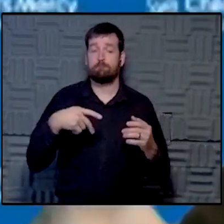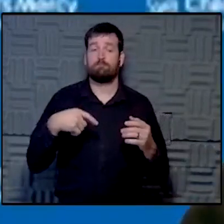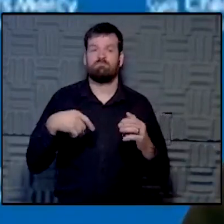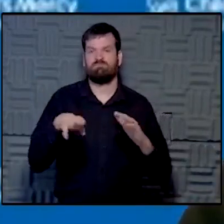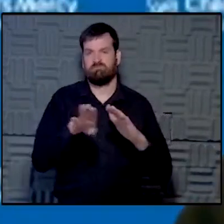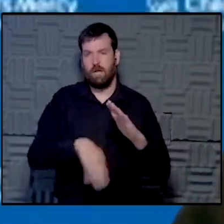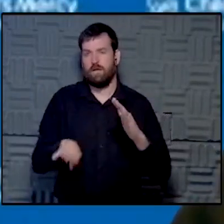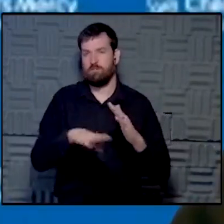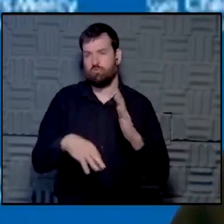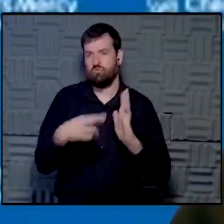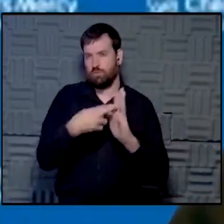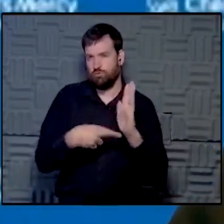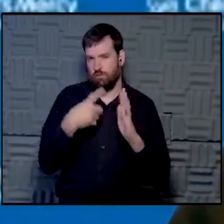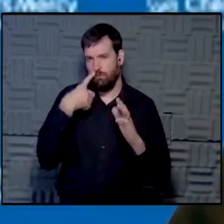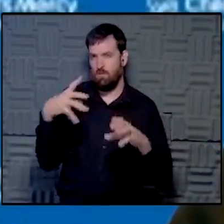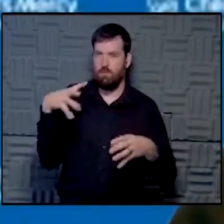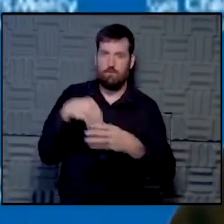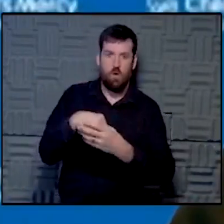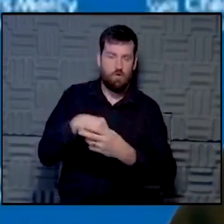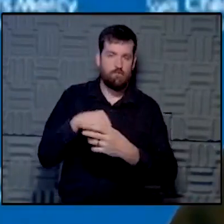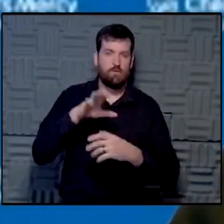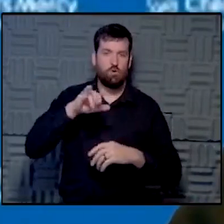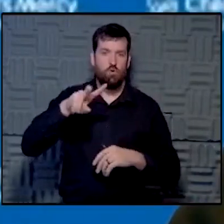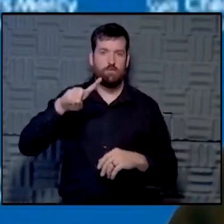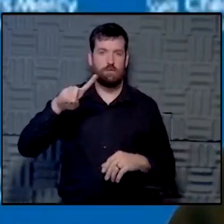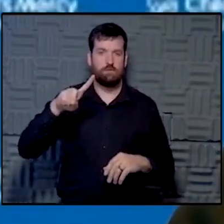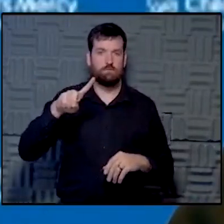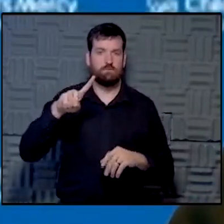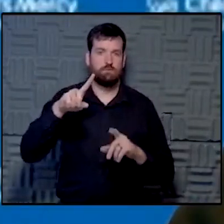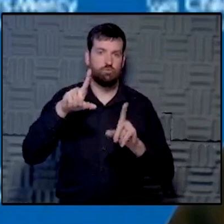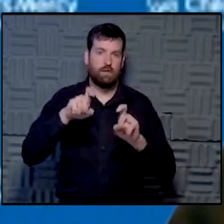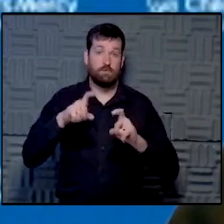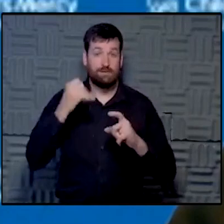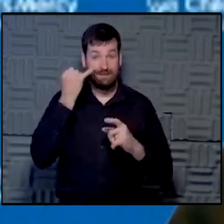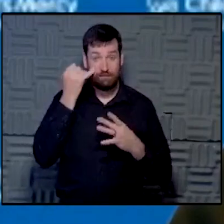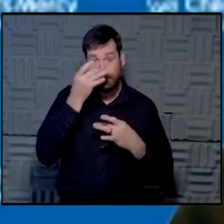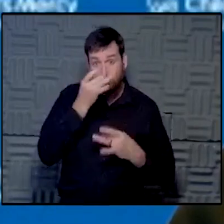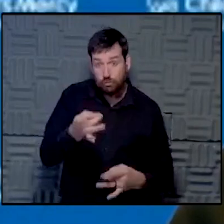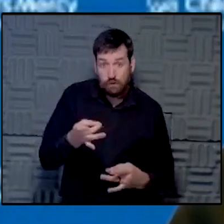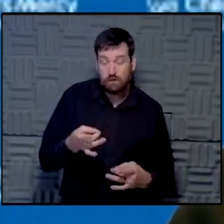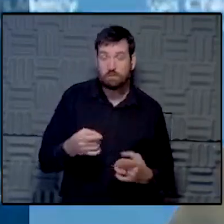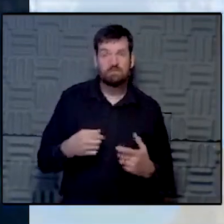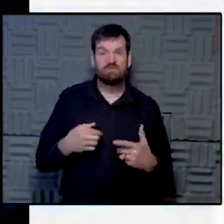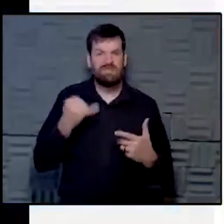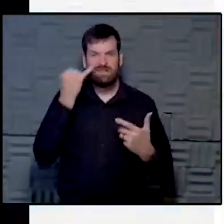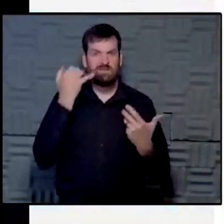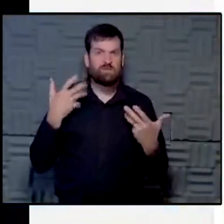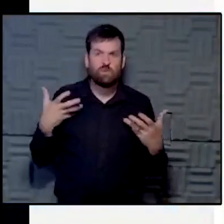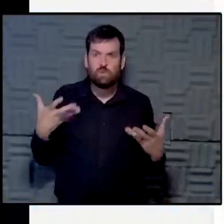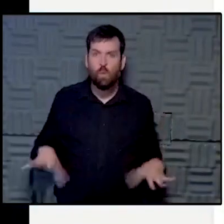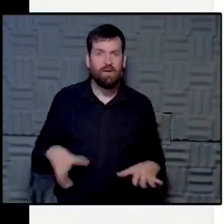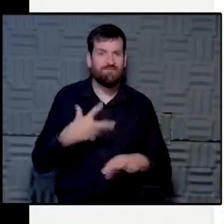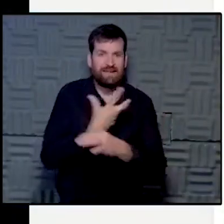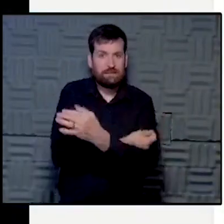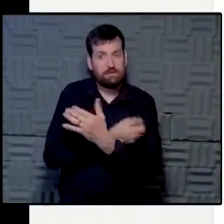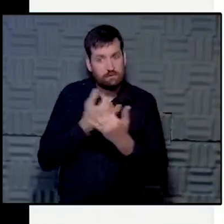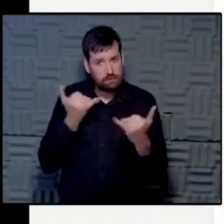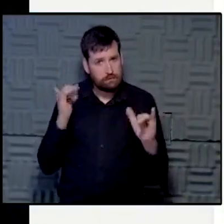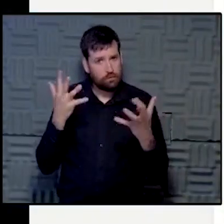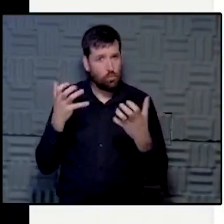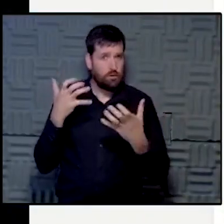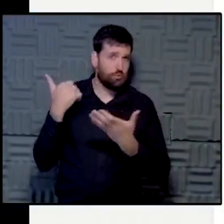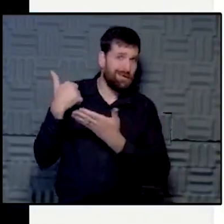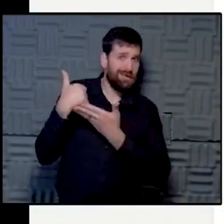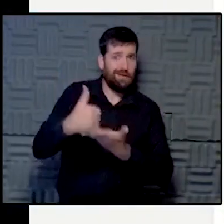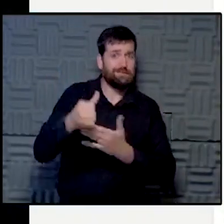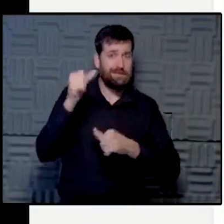bottom is the registry for participating in COVID trials. If you're interested in participating, if you don't want to get vaccinated and you still want to help science,